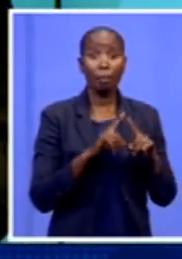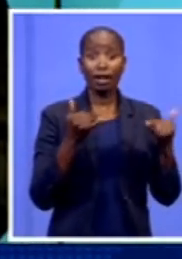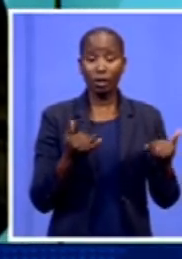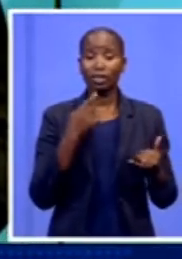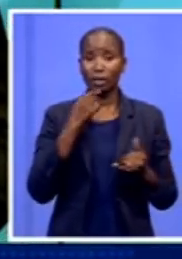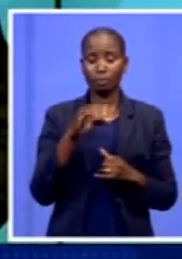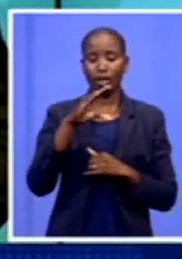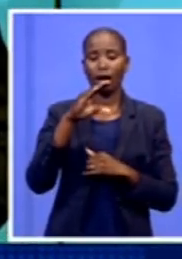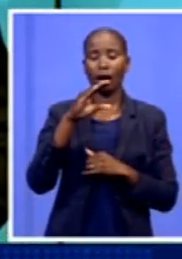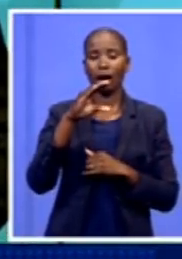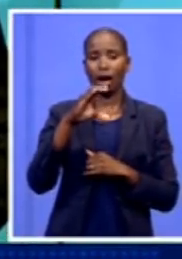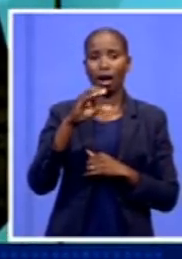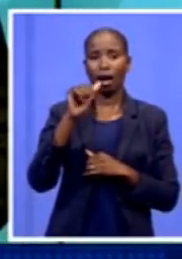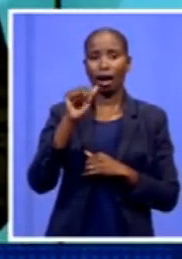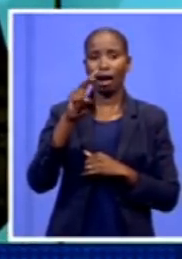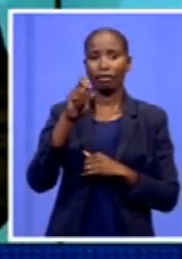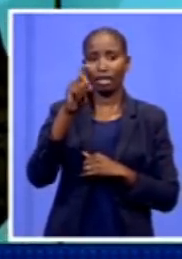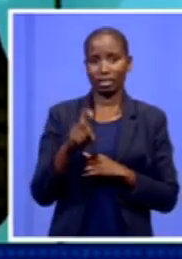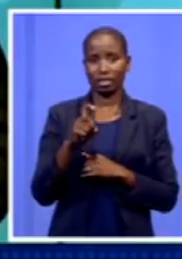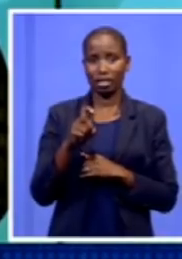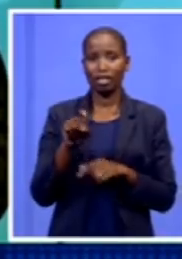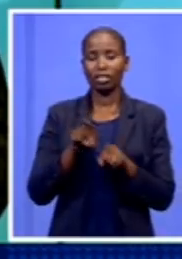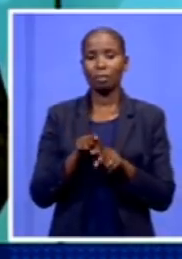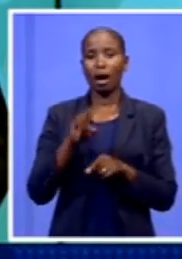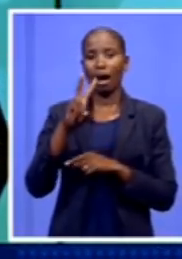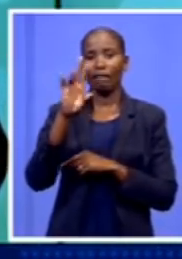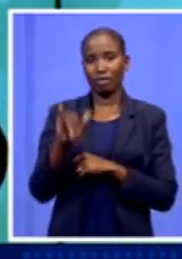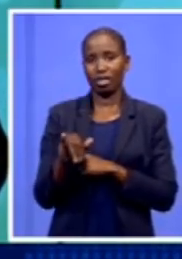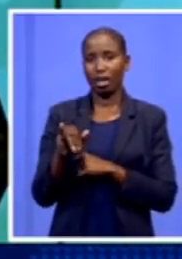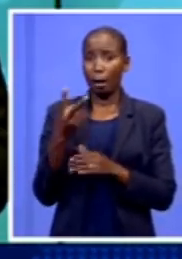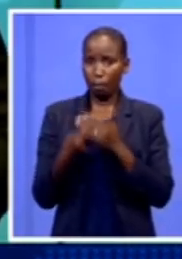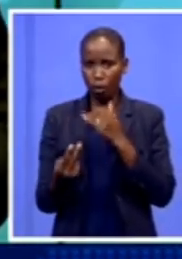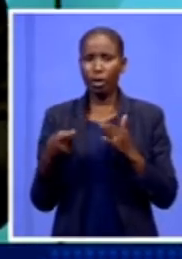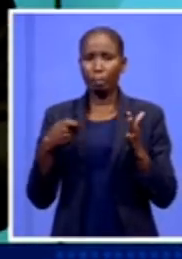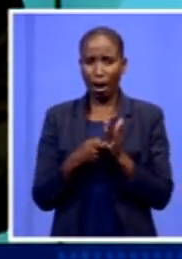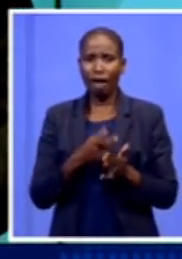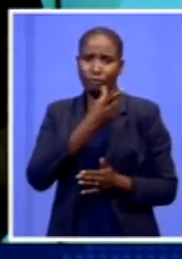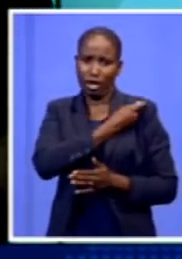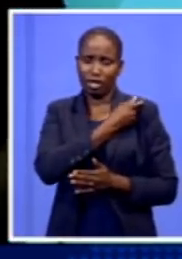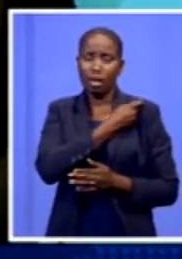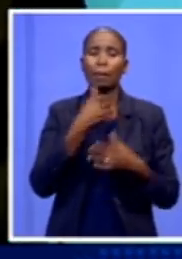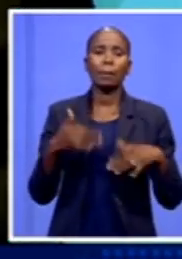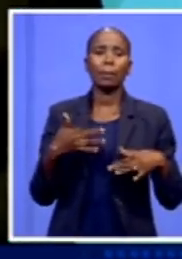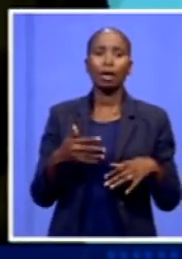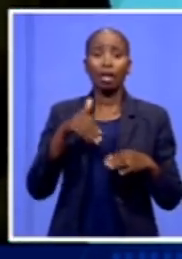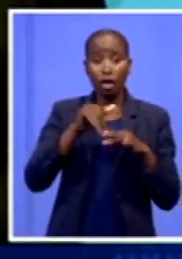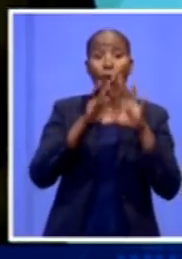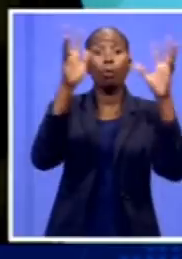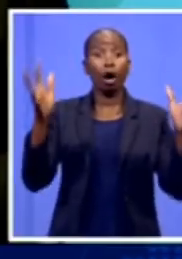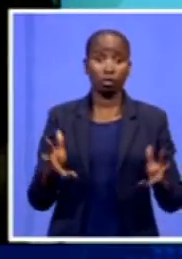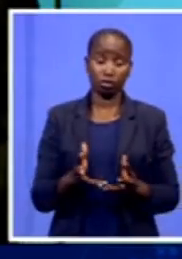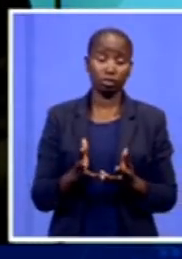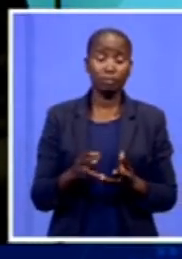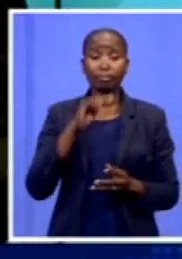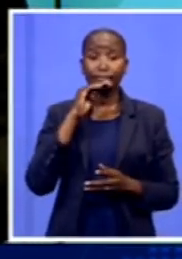Gavi, because they are the biggest buyers of vaccines in the world. We cannot continue being consumers of